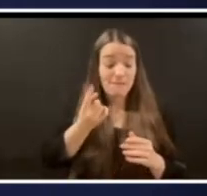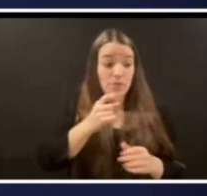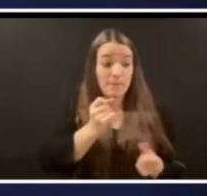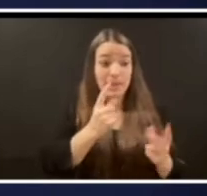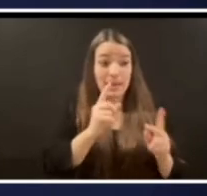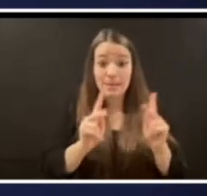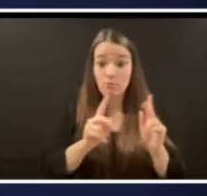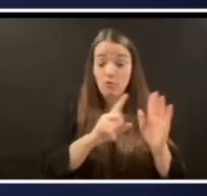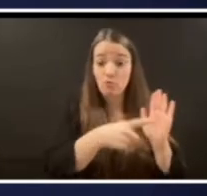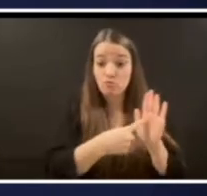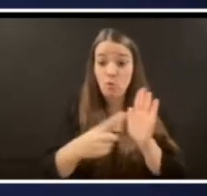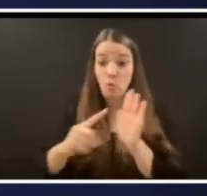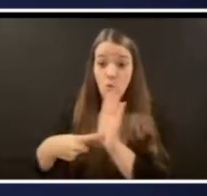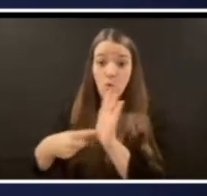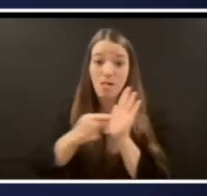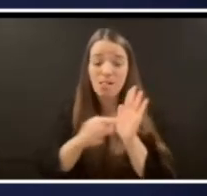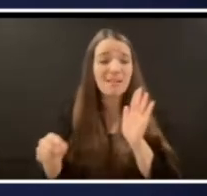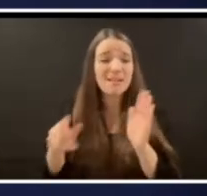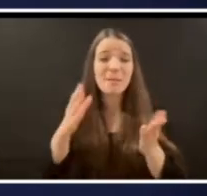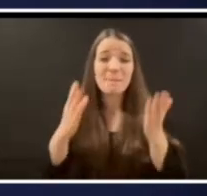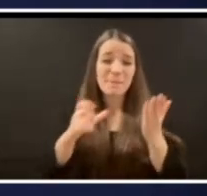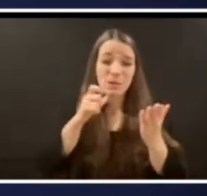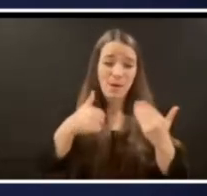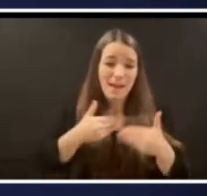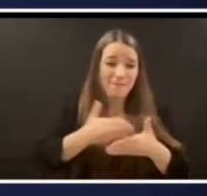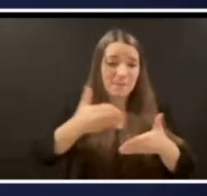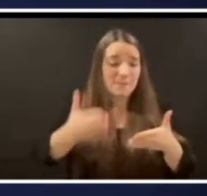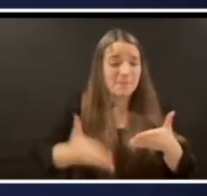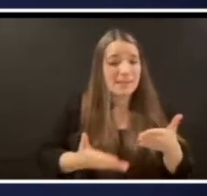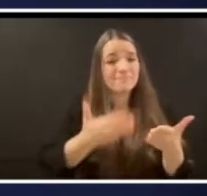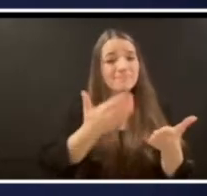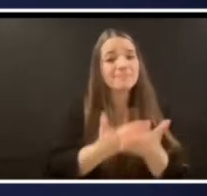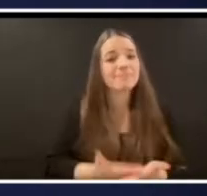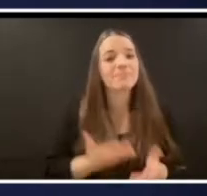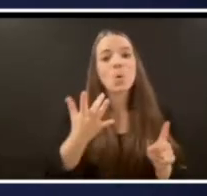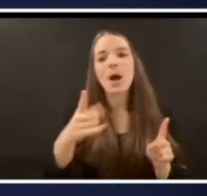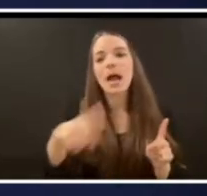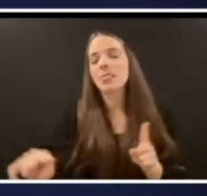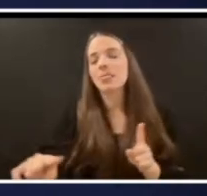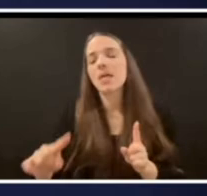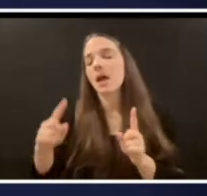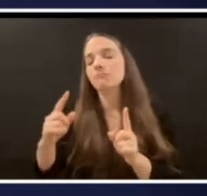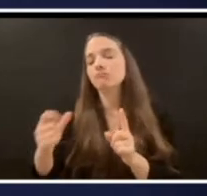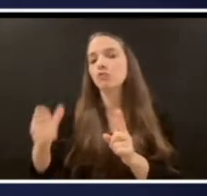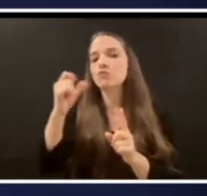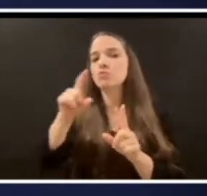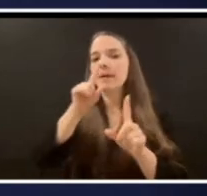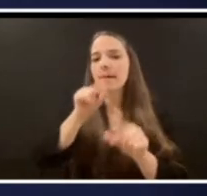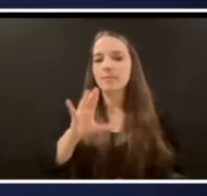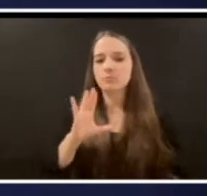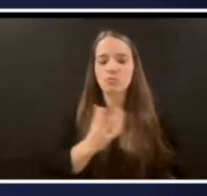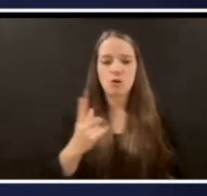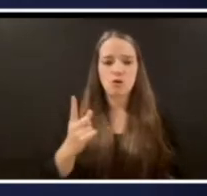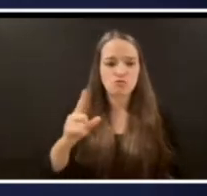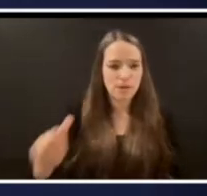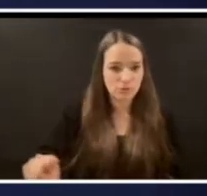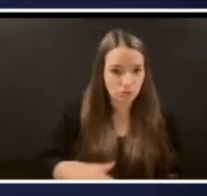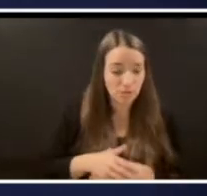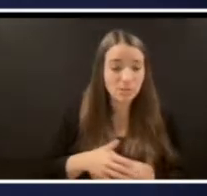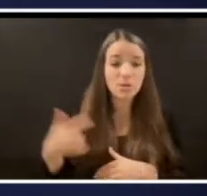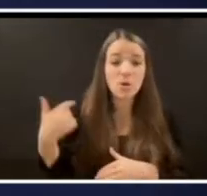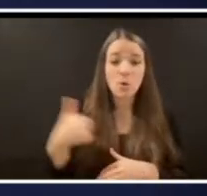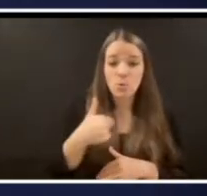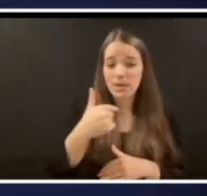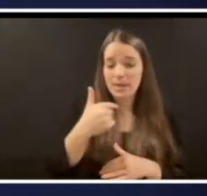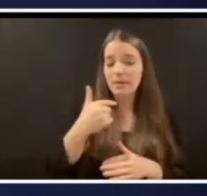be incomplete even today because they refuse to answer our questions. We trust that the Department of Justice will be able